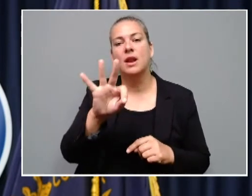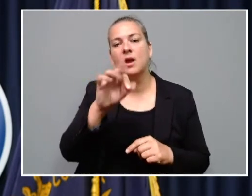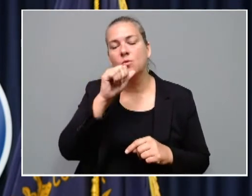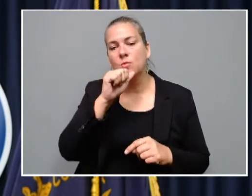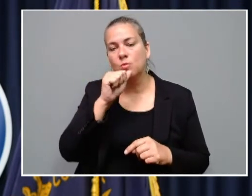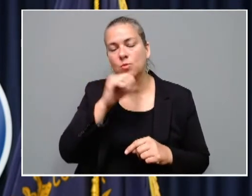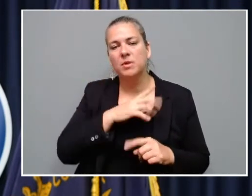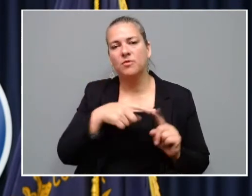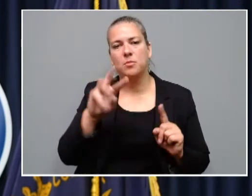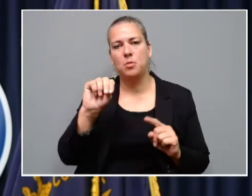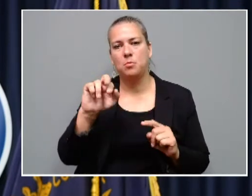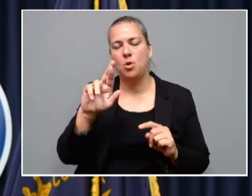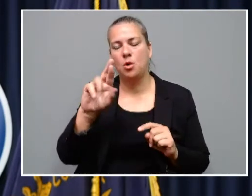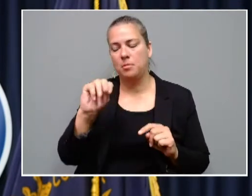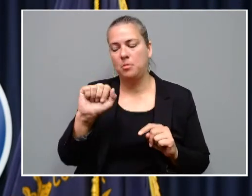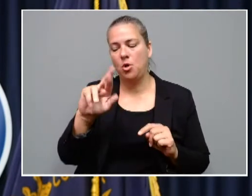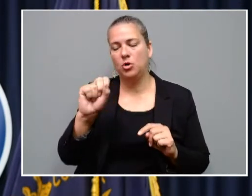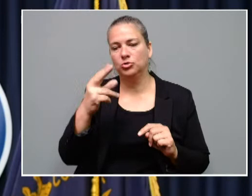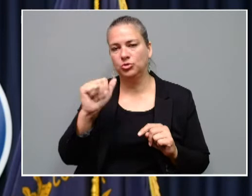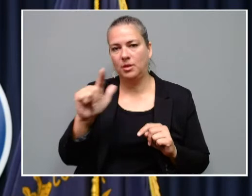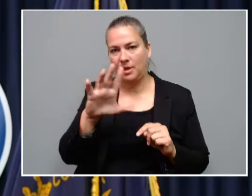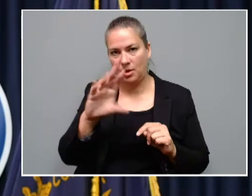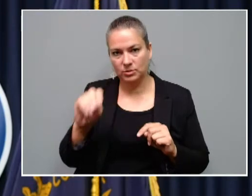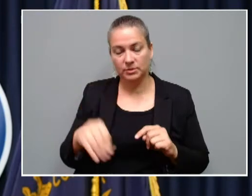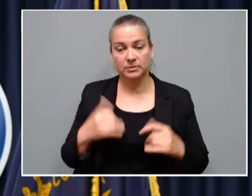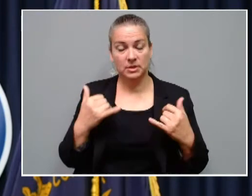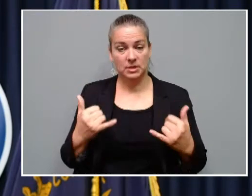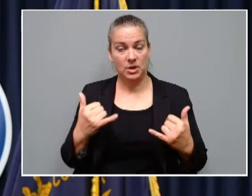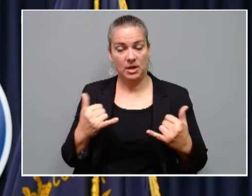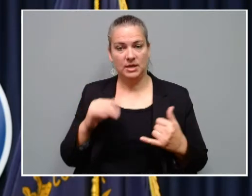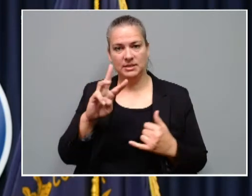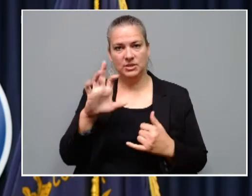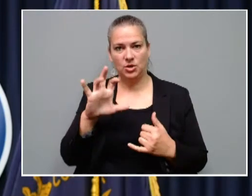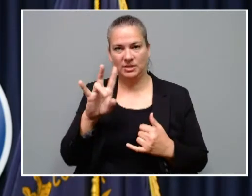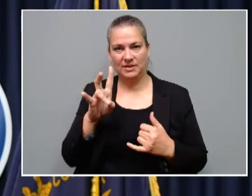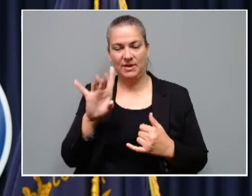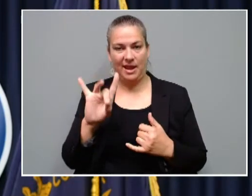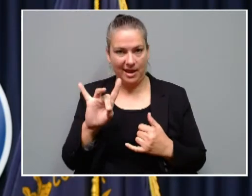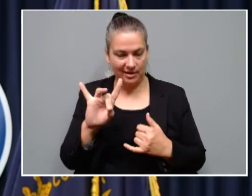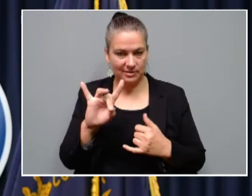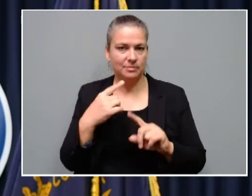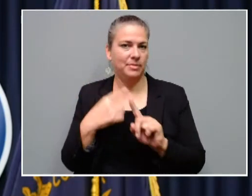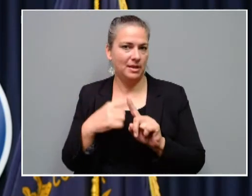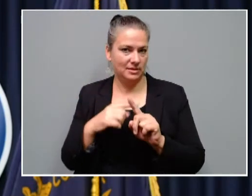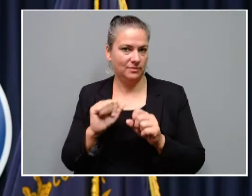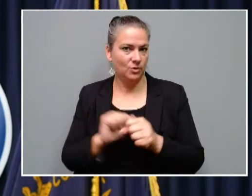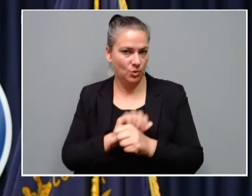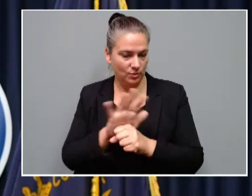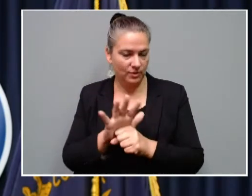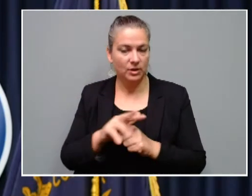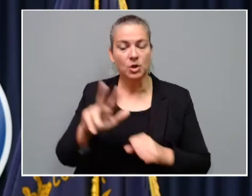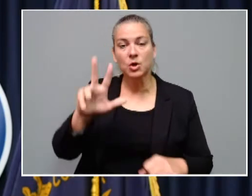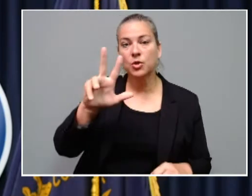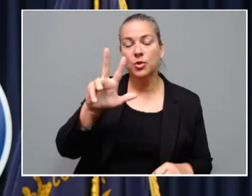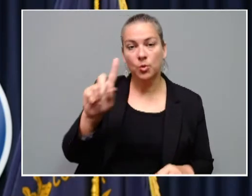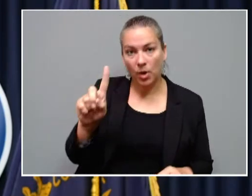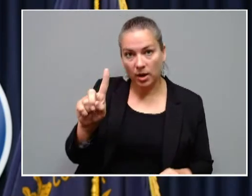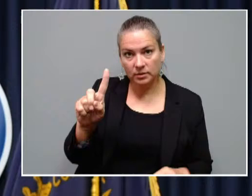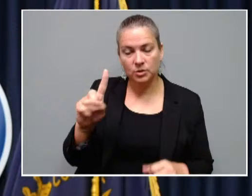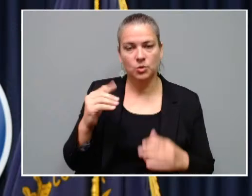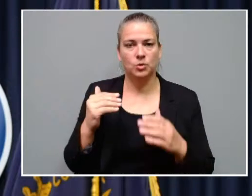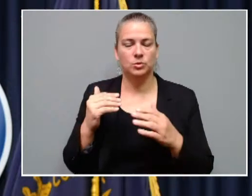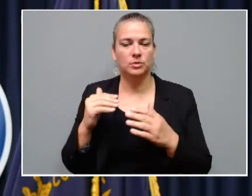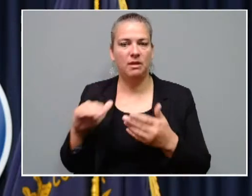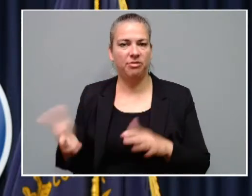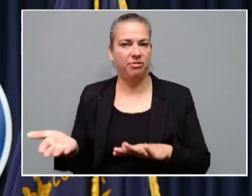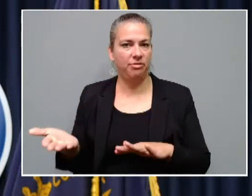County. And then we hit today 678 new cases, 31 new deaths.